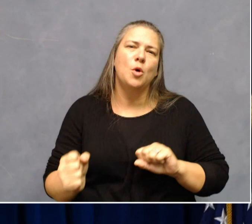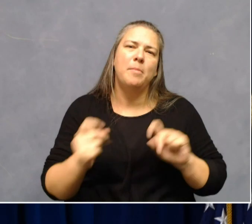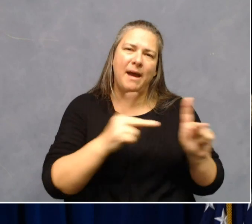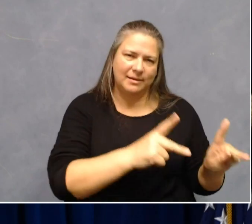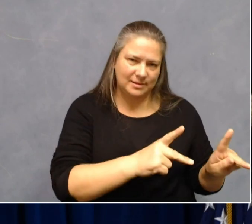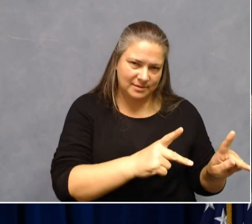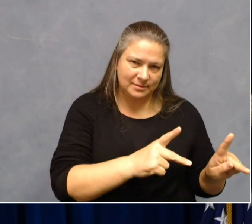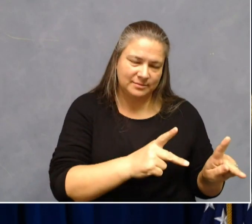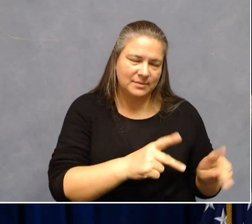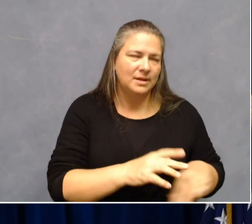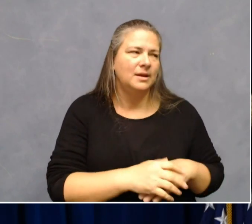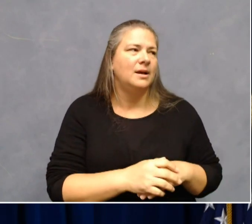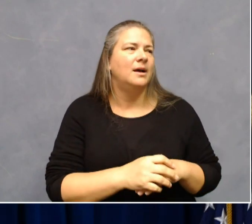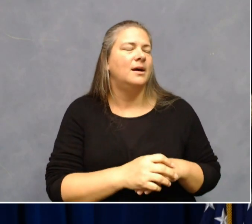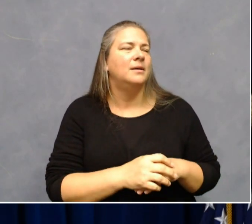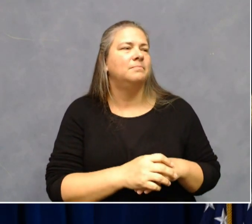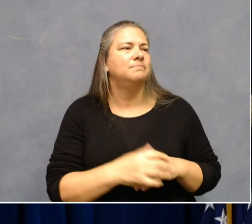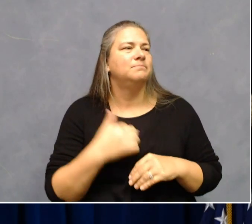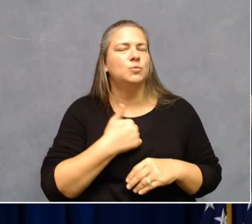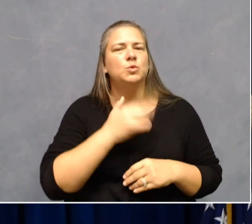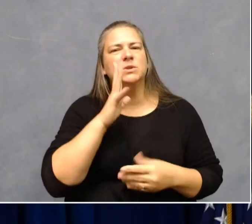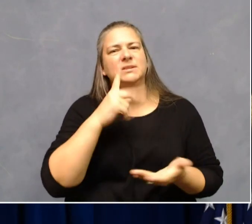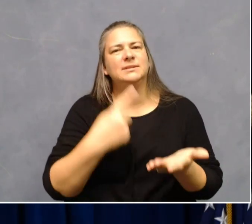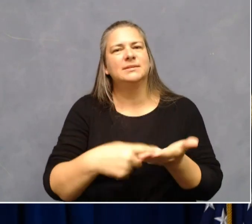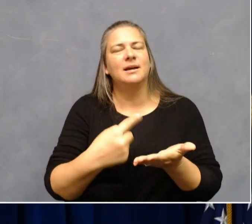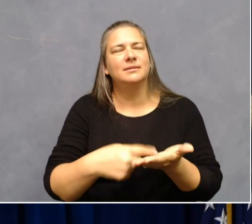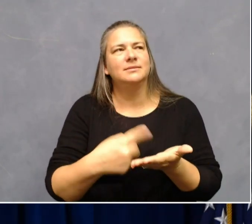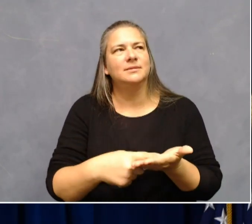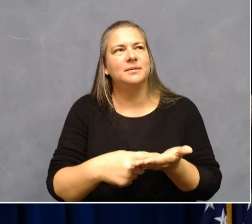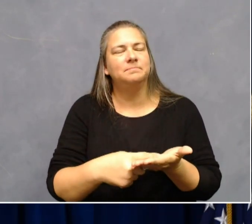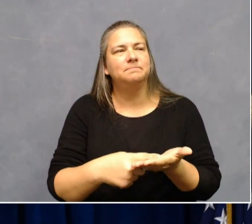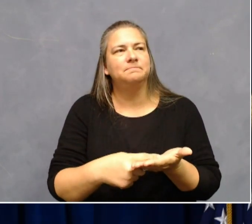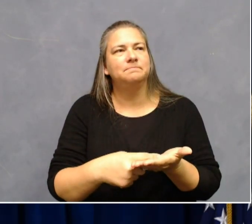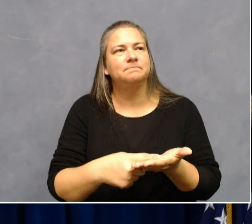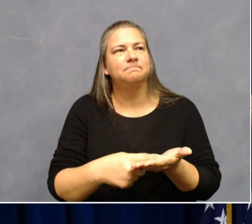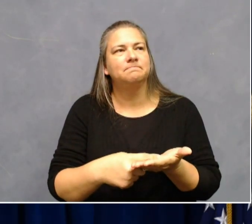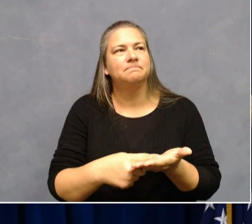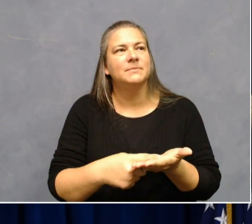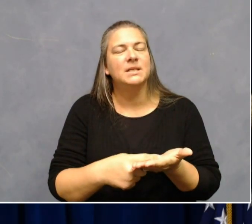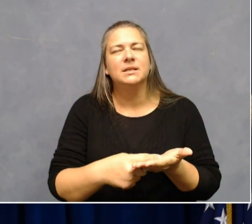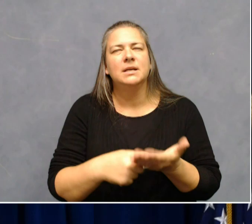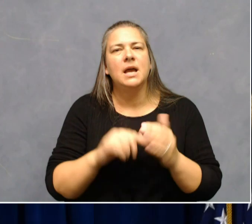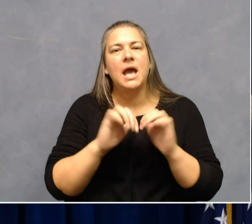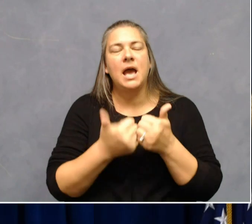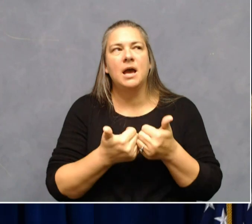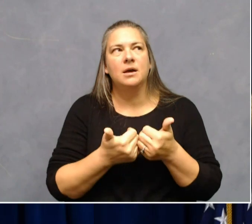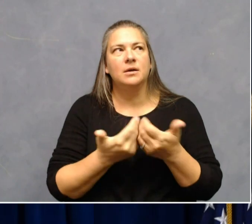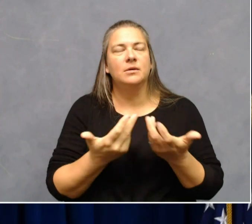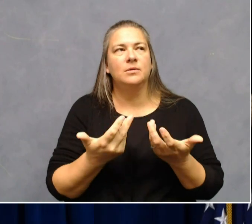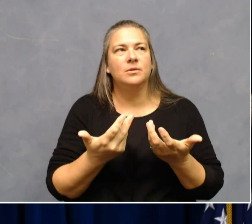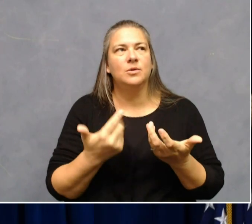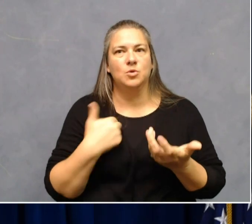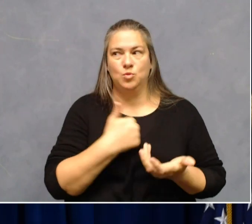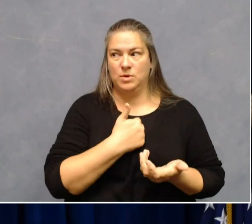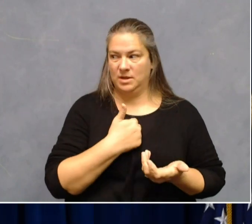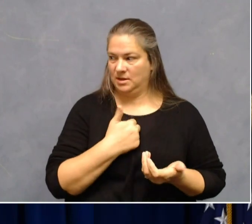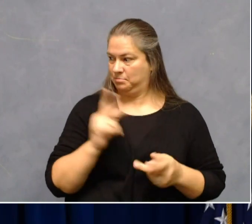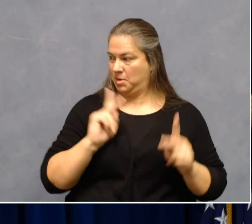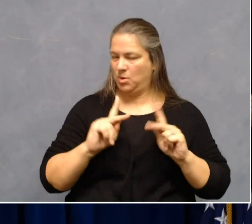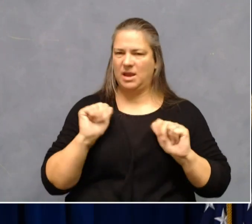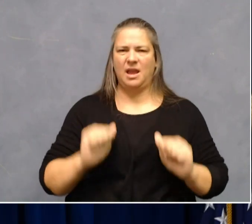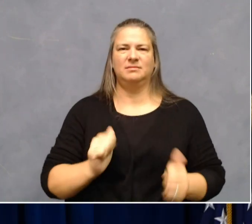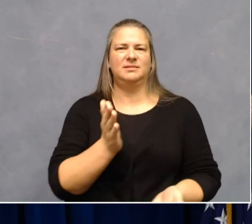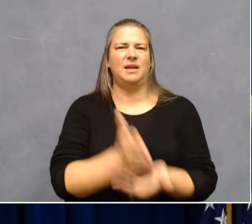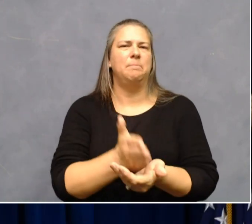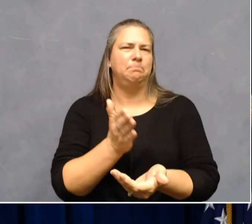And then we're going to be talking in the future about how we as a people can stop this, because we're going to